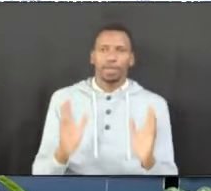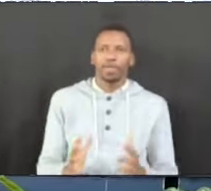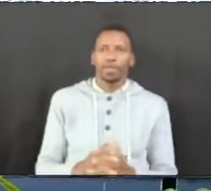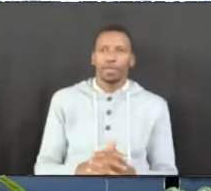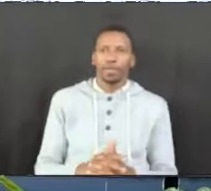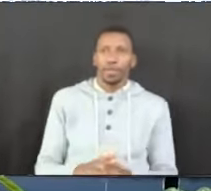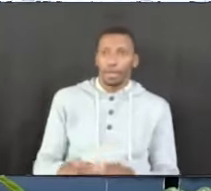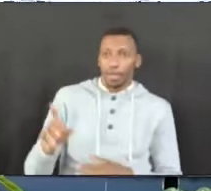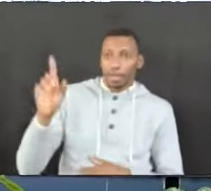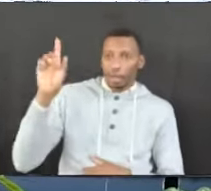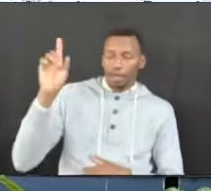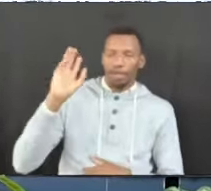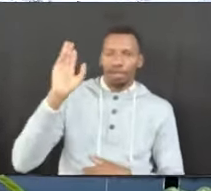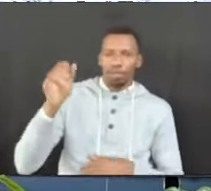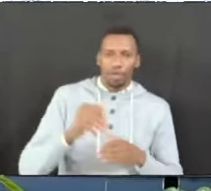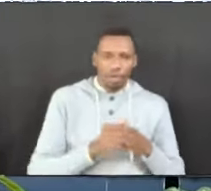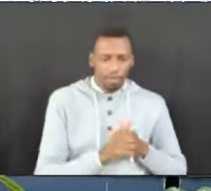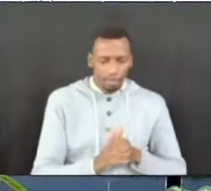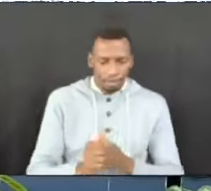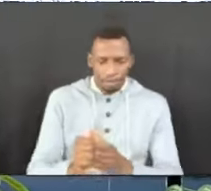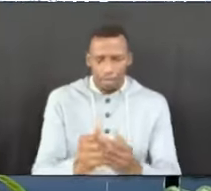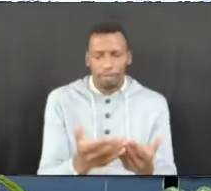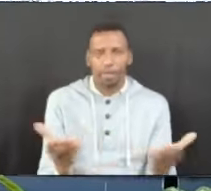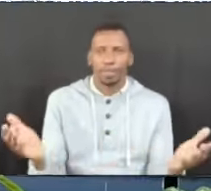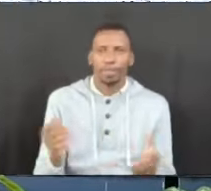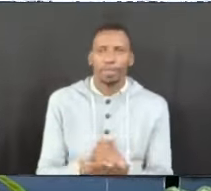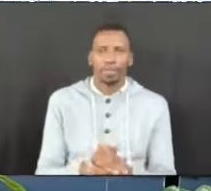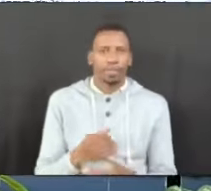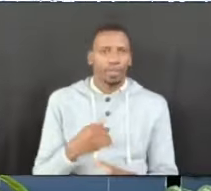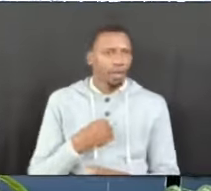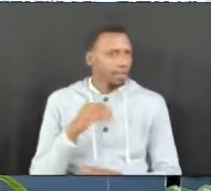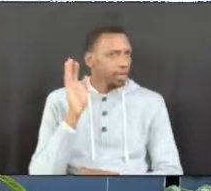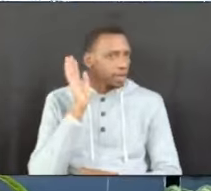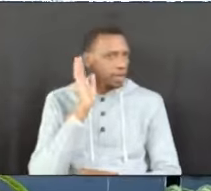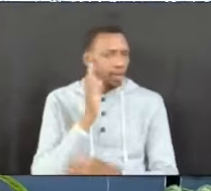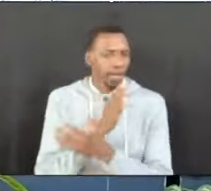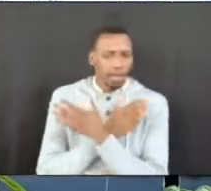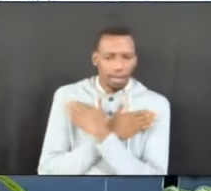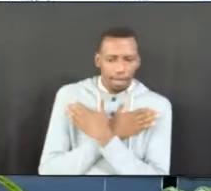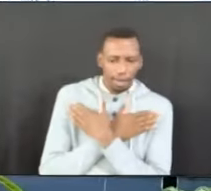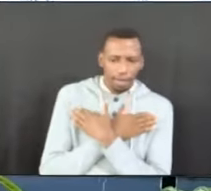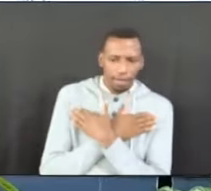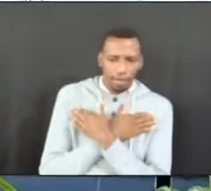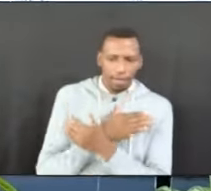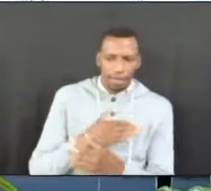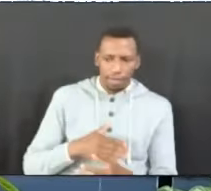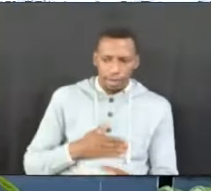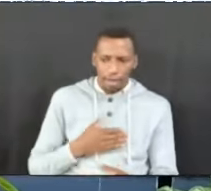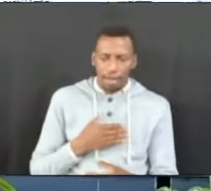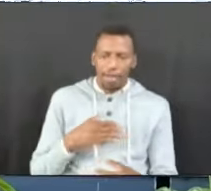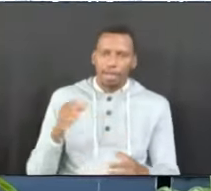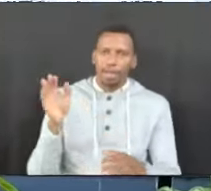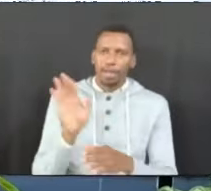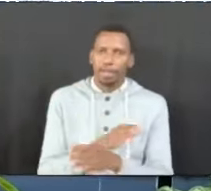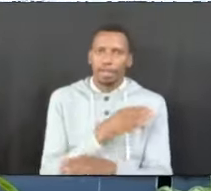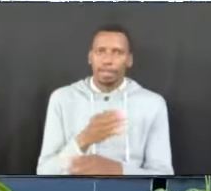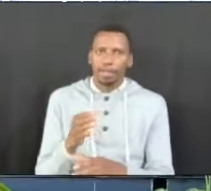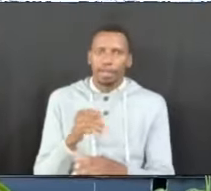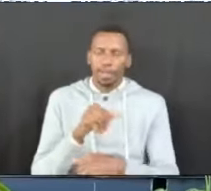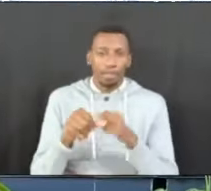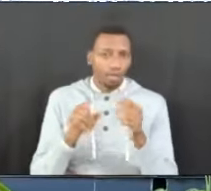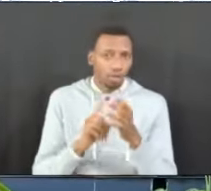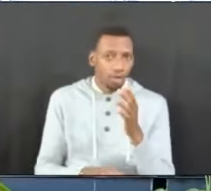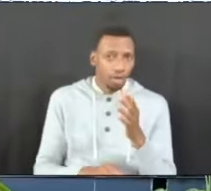and he will lead them. I heard my friends singing about two springs of living water. And